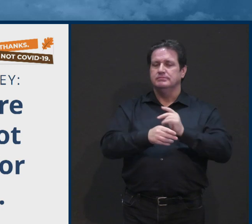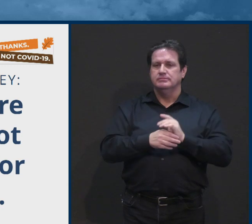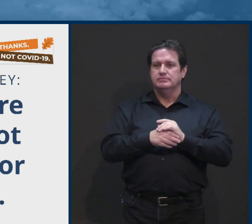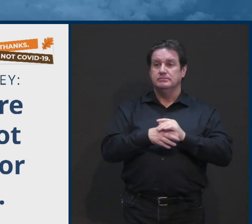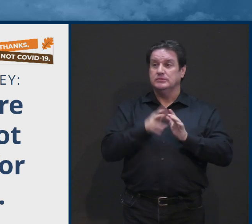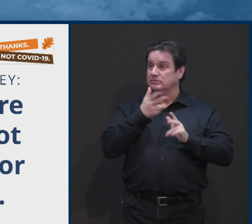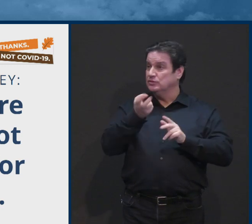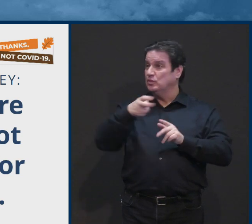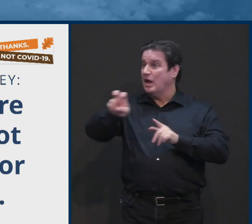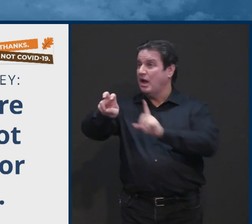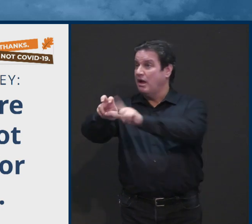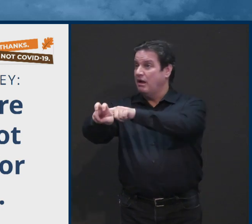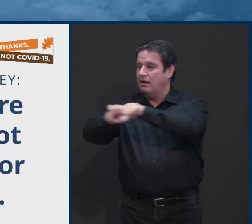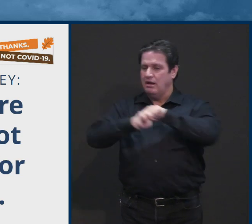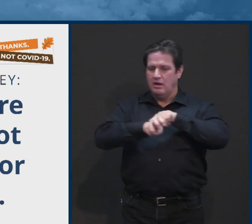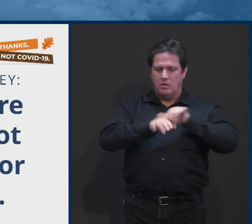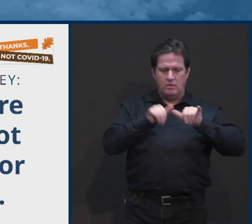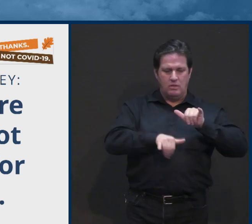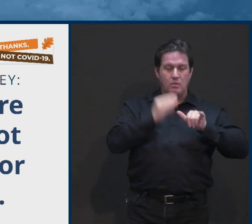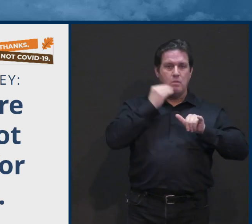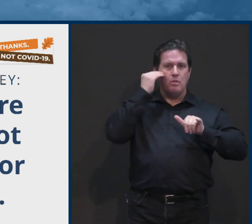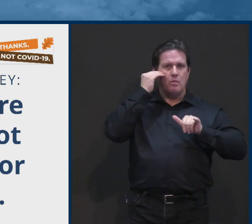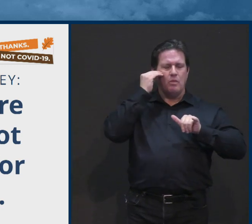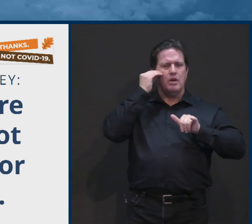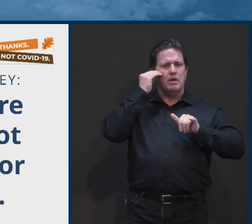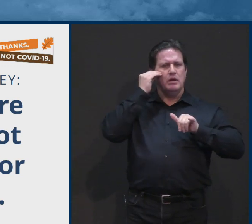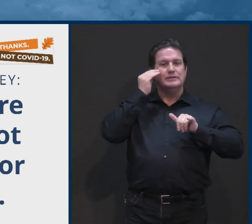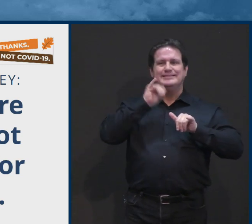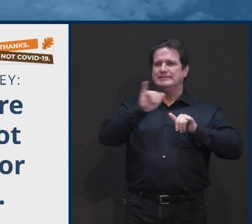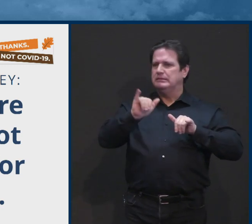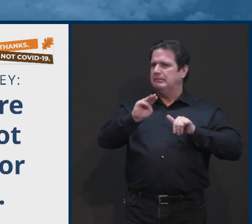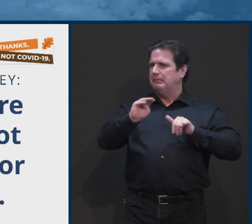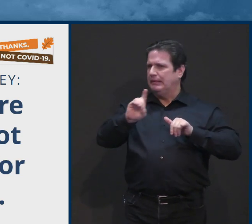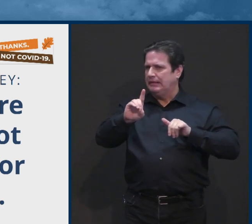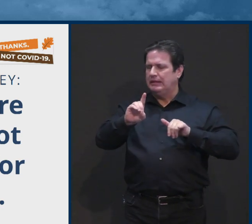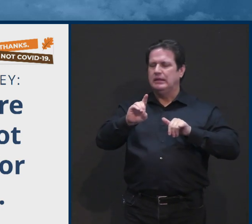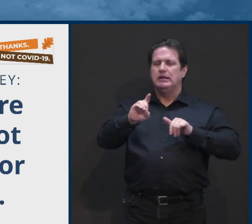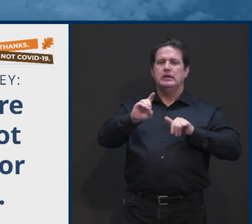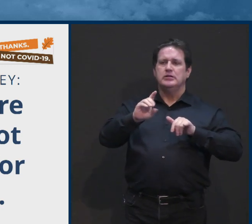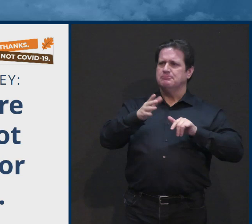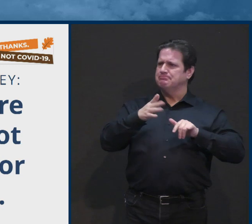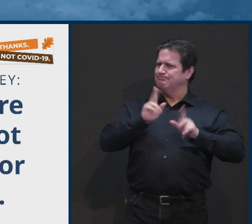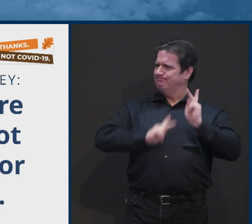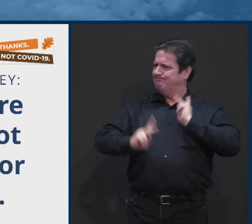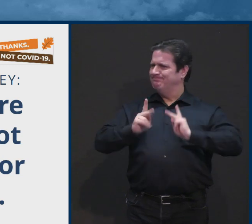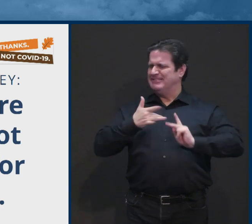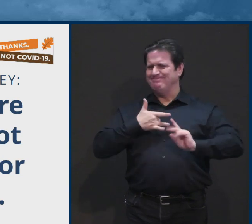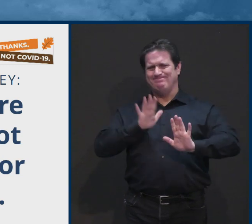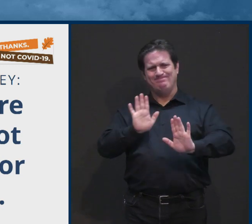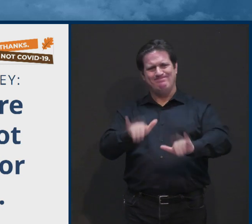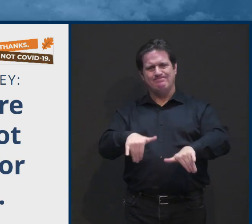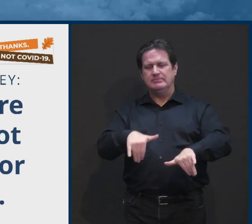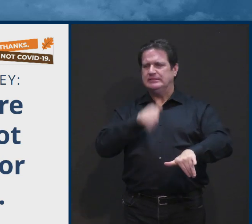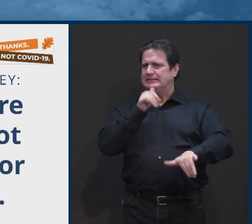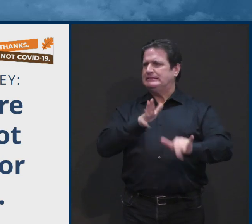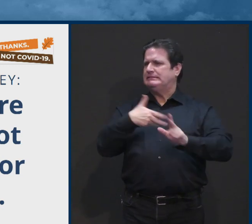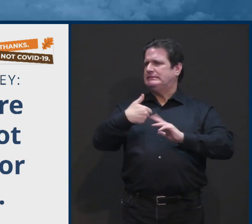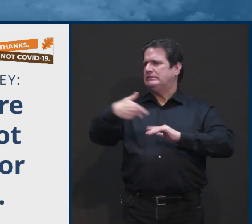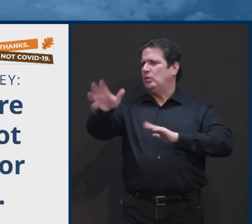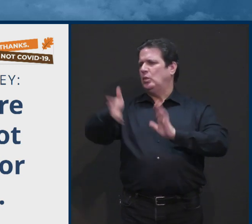not traveling. And the numbers were similar in Maryland and Pennsylvania, meaning in our region, people are kind of staying at home, being